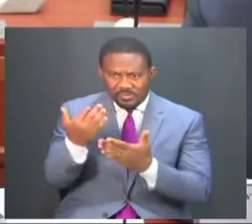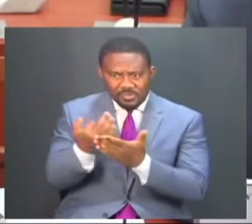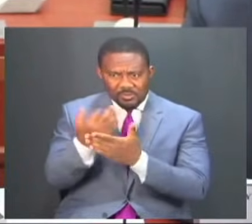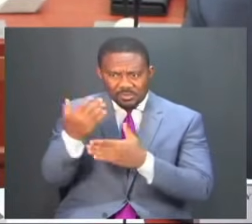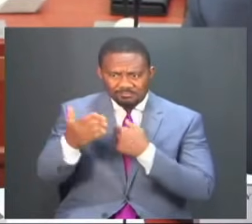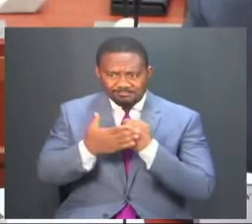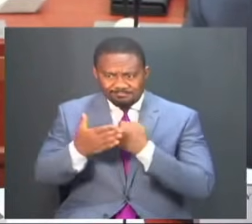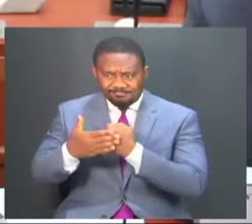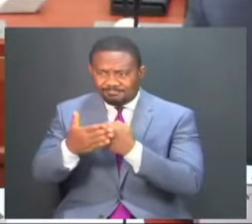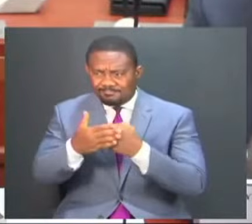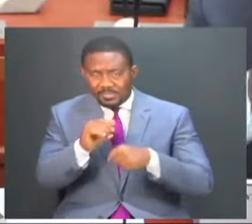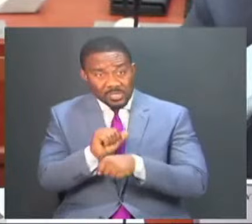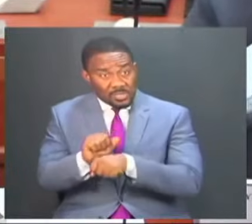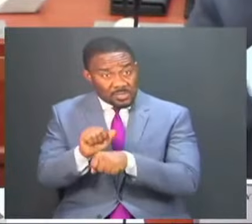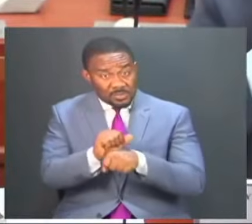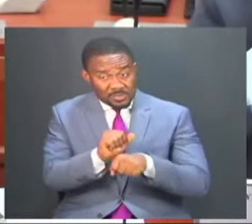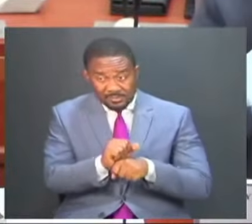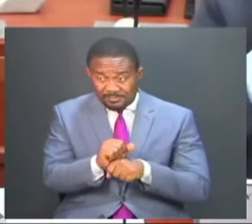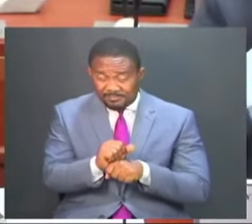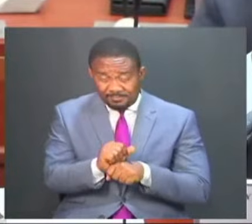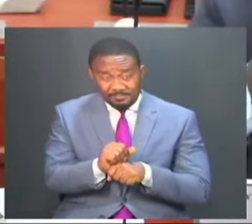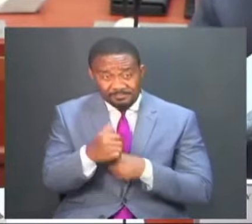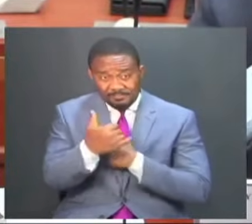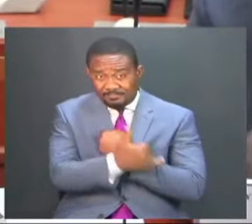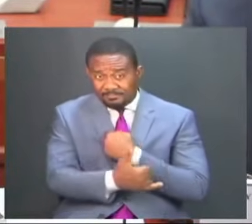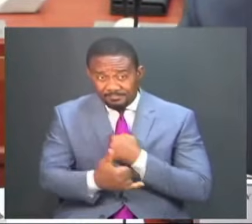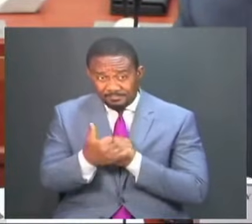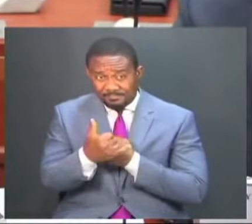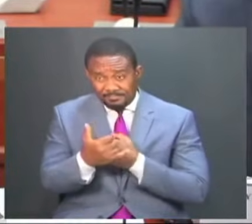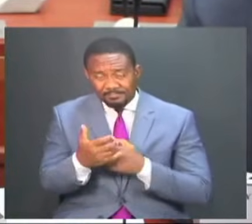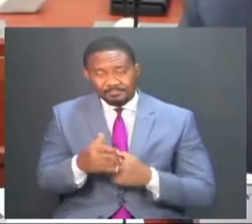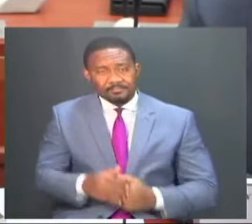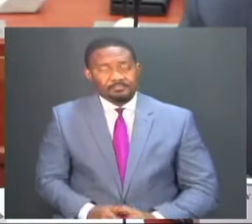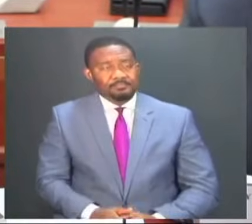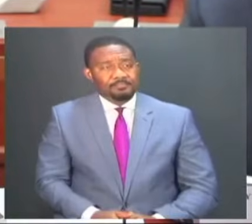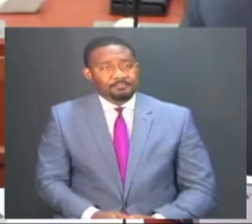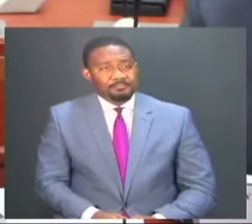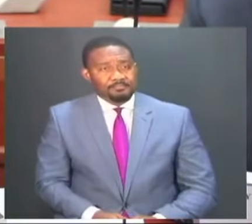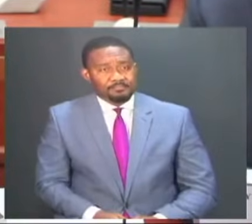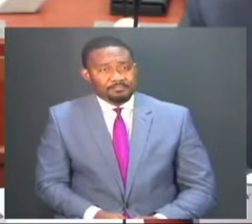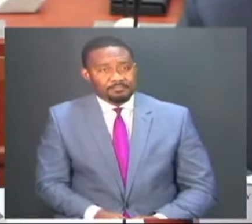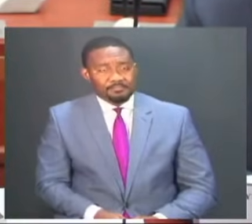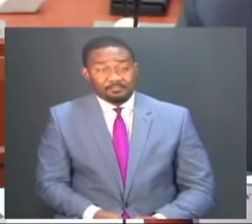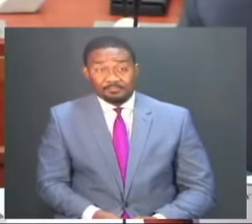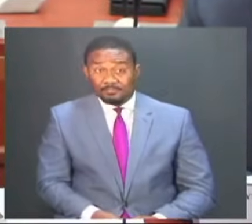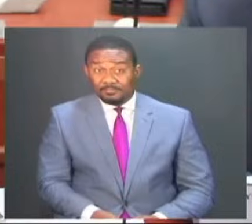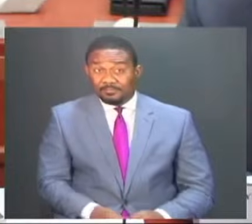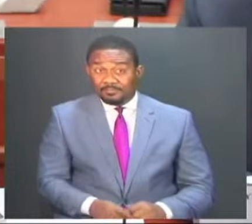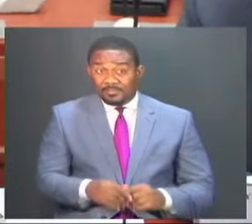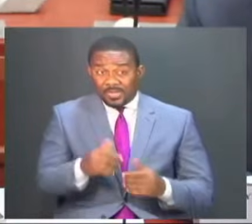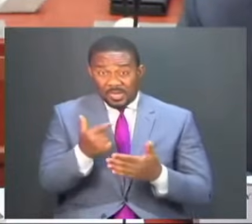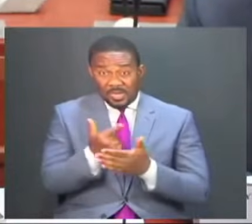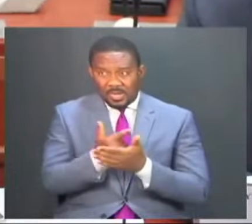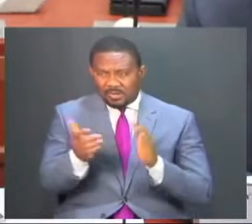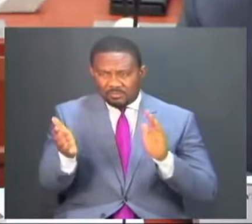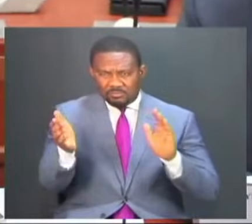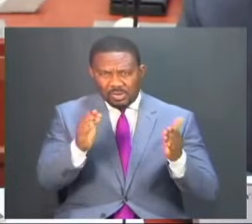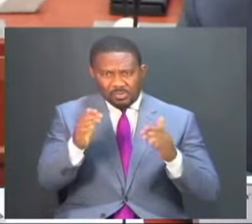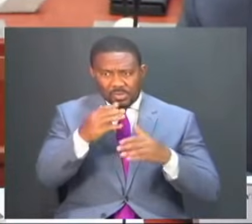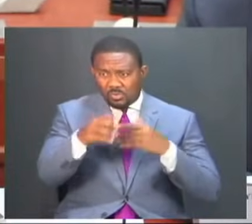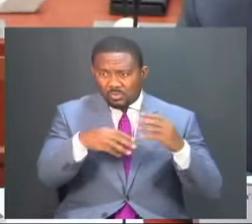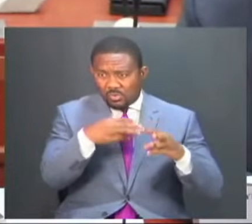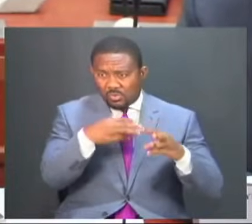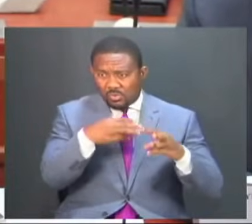rapid, informal, and often invisible manner. Ghana ranks 29 globally in the adoption